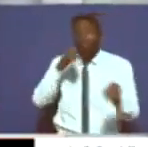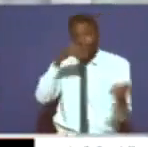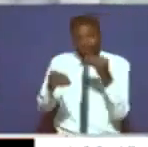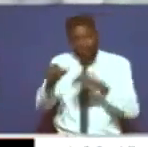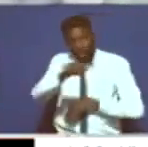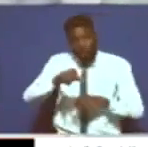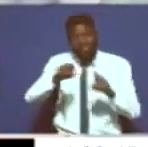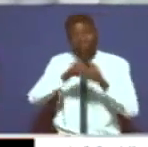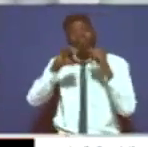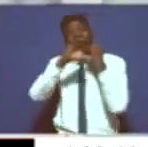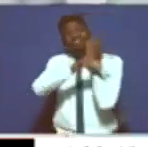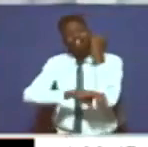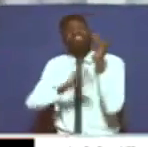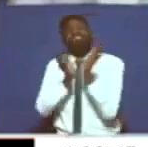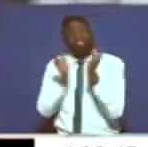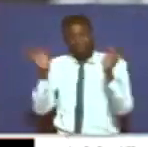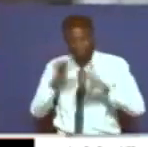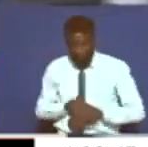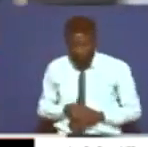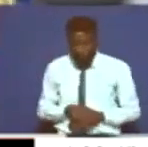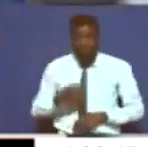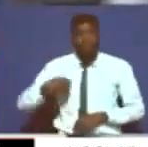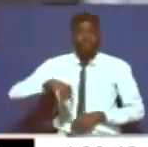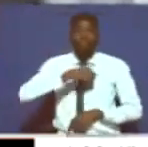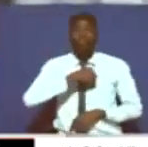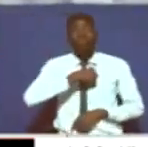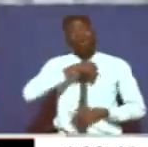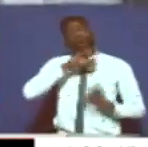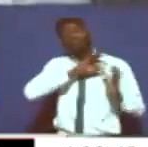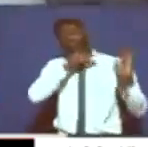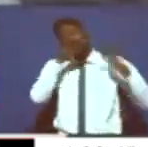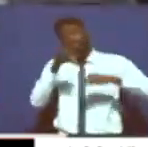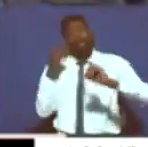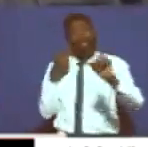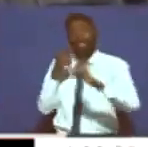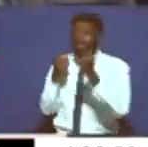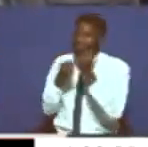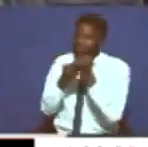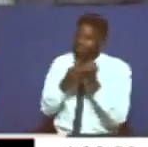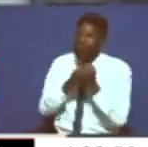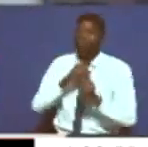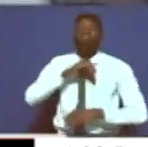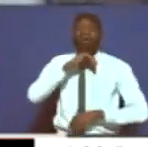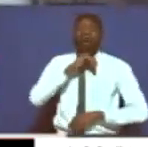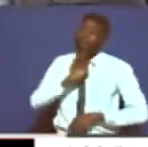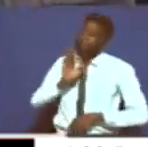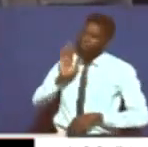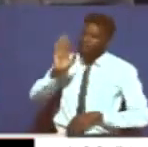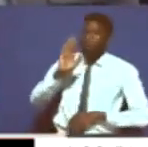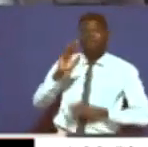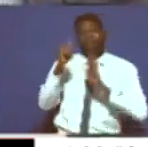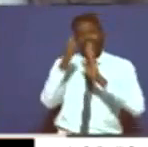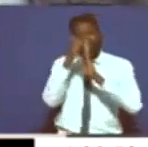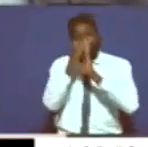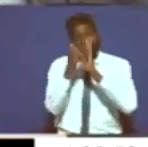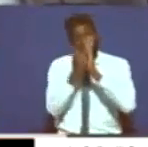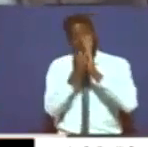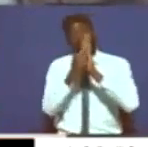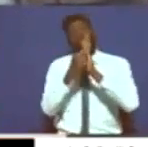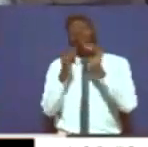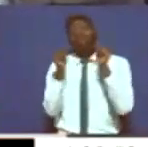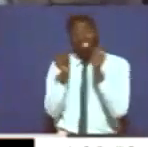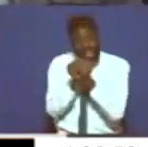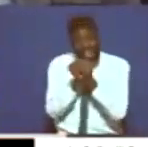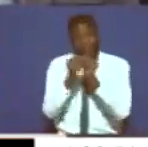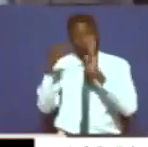large. Yes, so we are just here to support Baba, to support his 10-point manifesto, and to say that we,